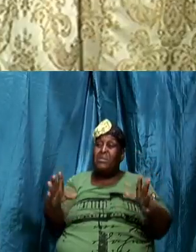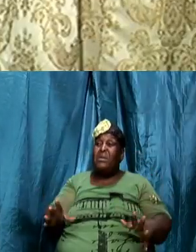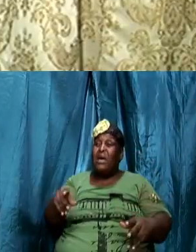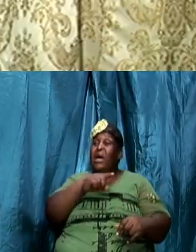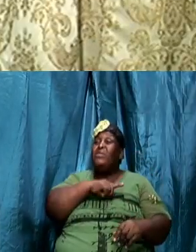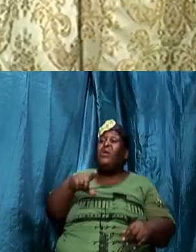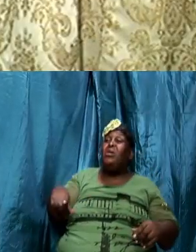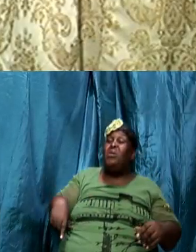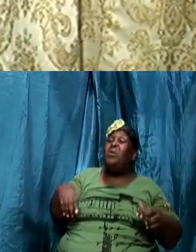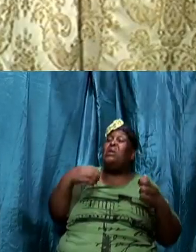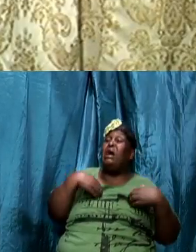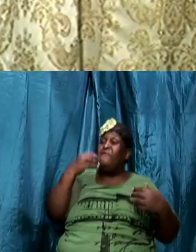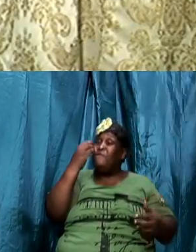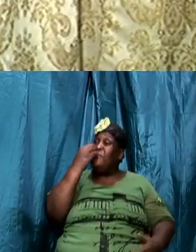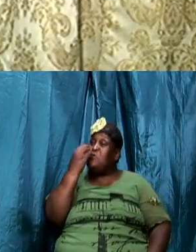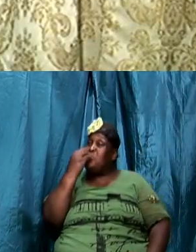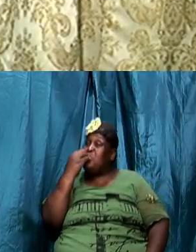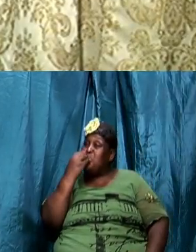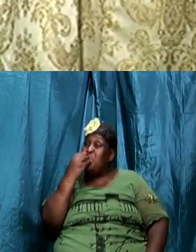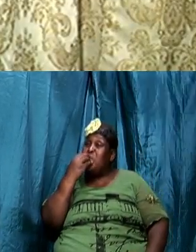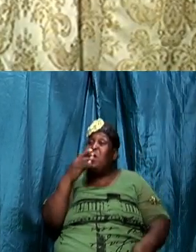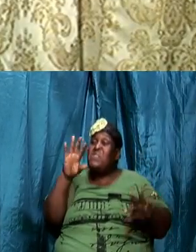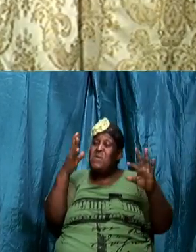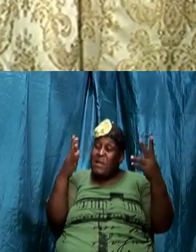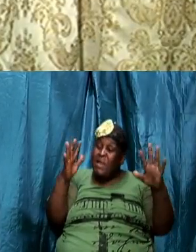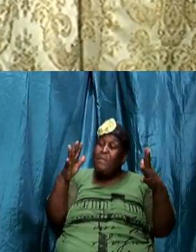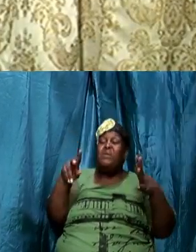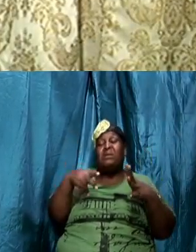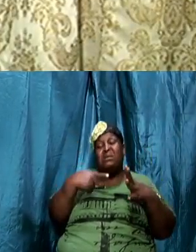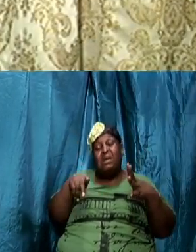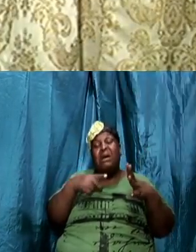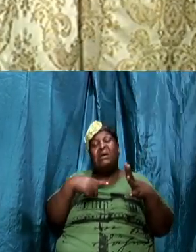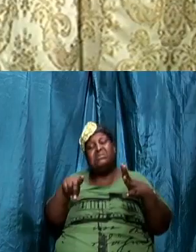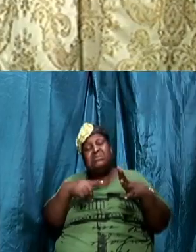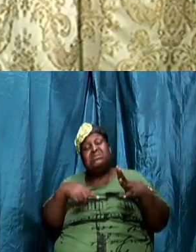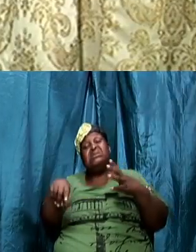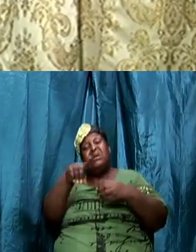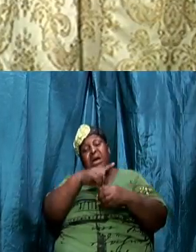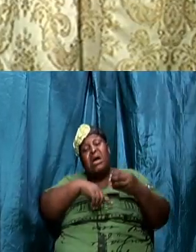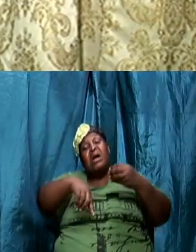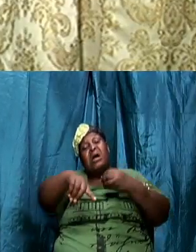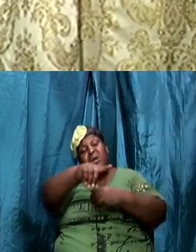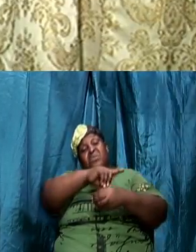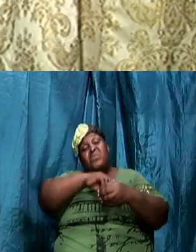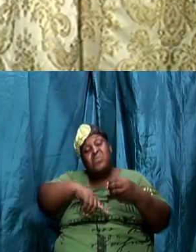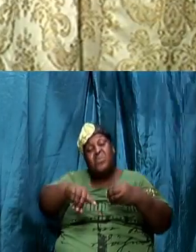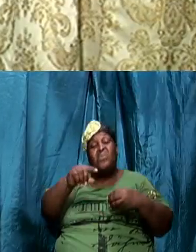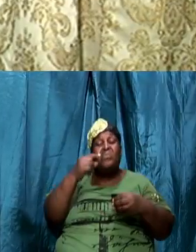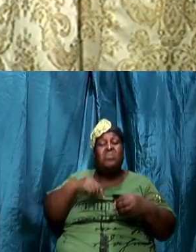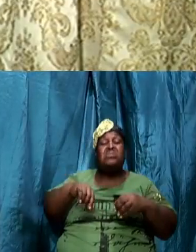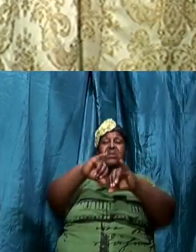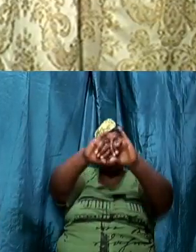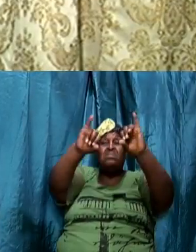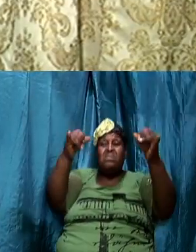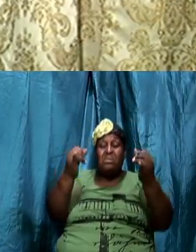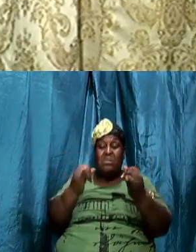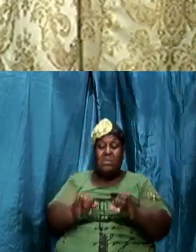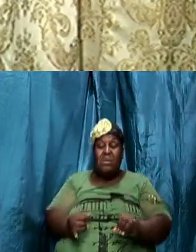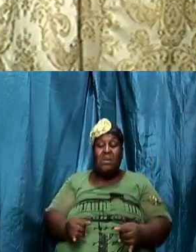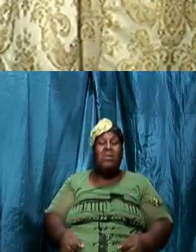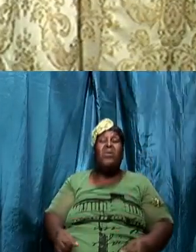having this feast for, and they were clapping and dancing around the golden altar,